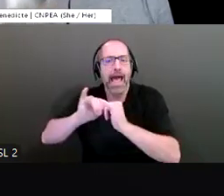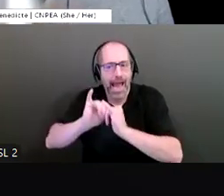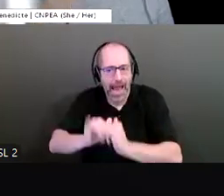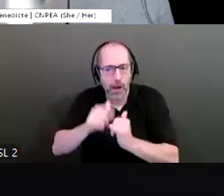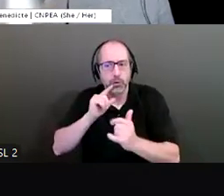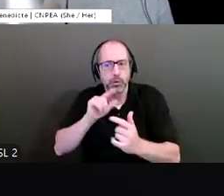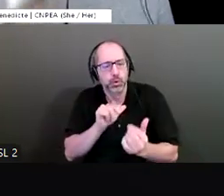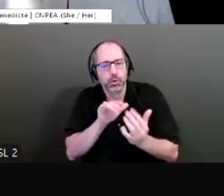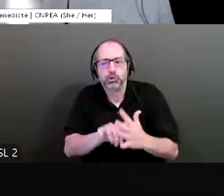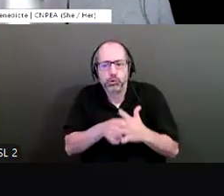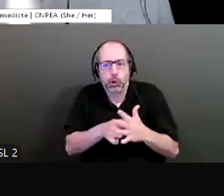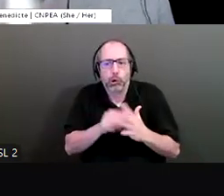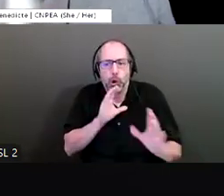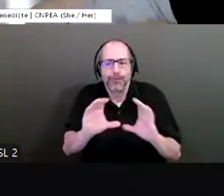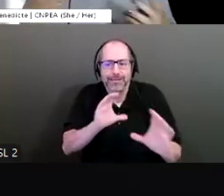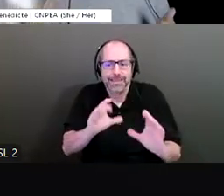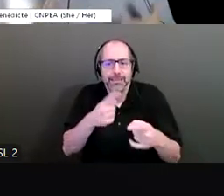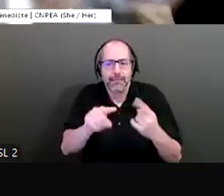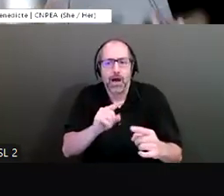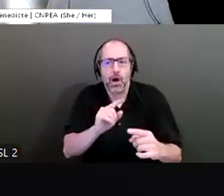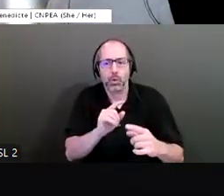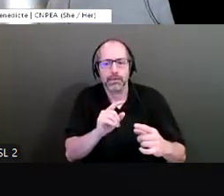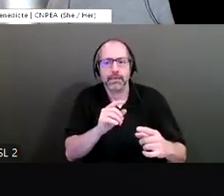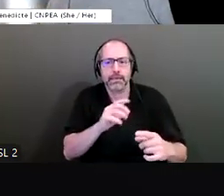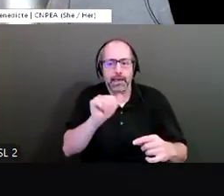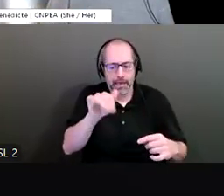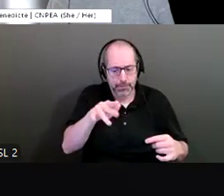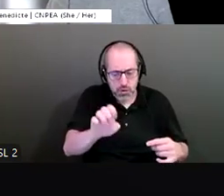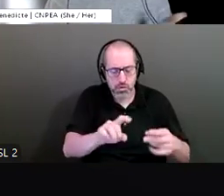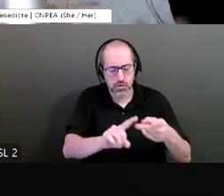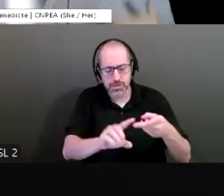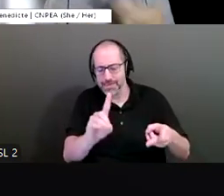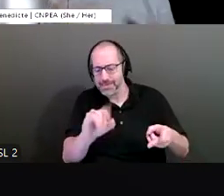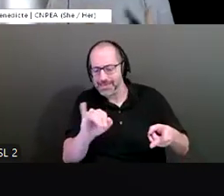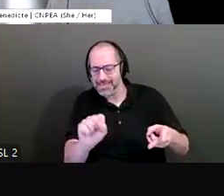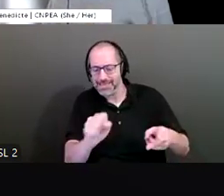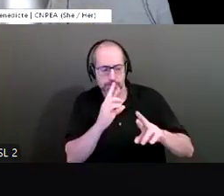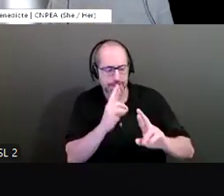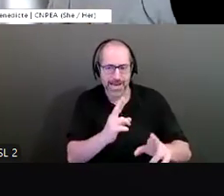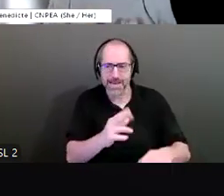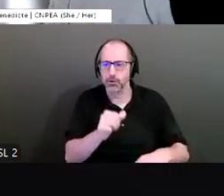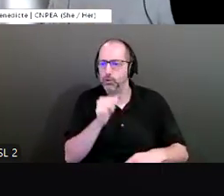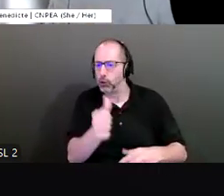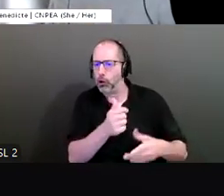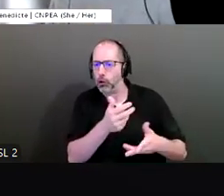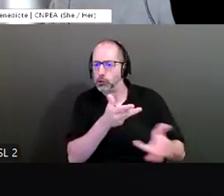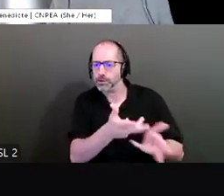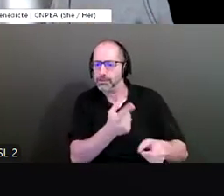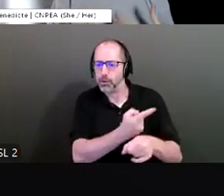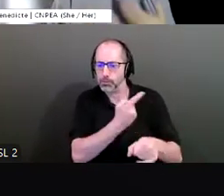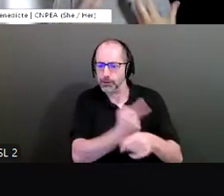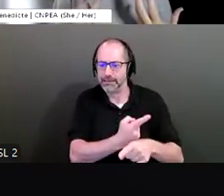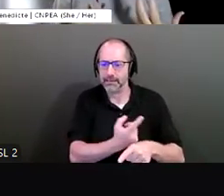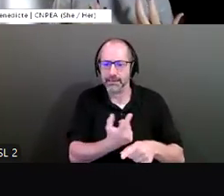about mistreatment or disrespect. Obviously, part of the discussions about which language to use